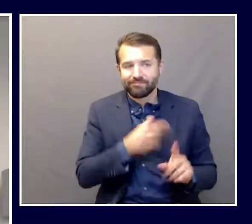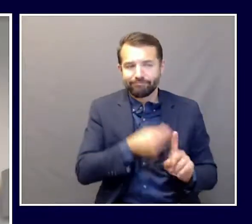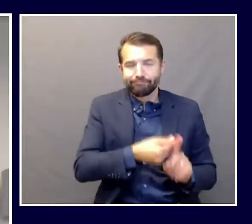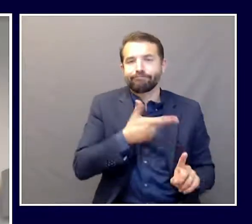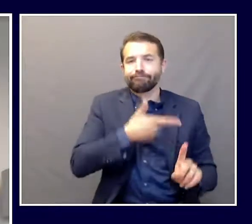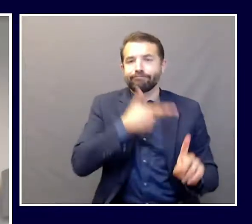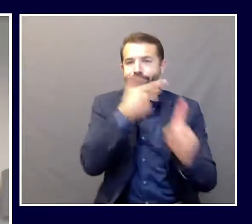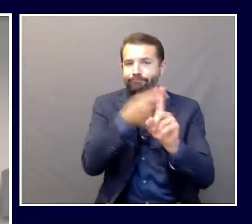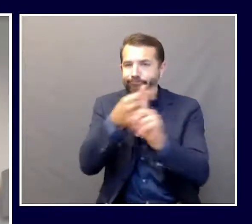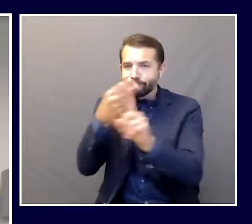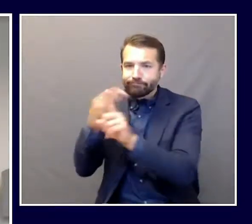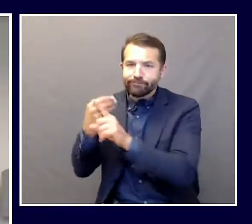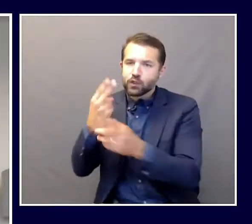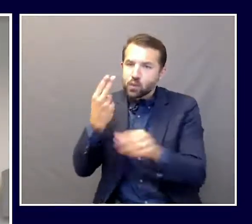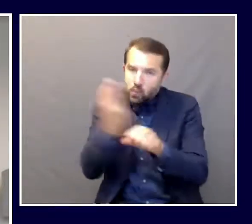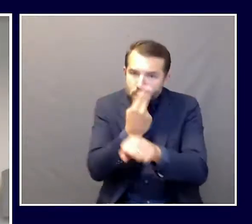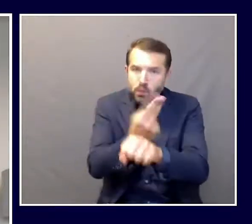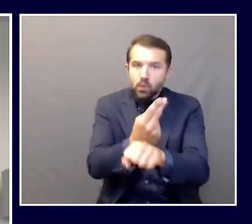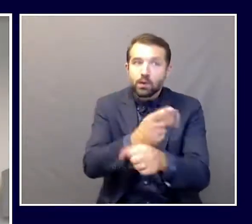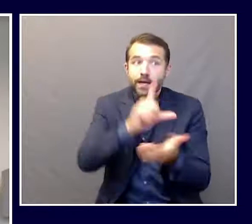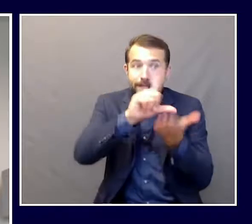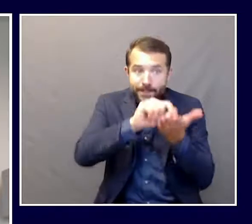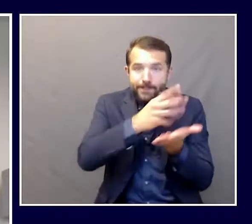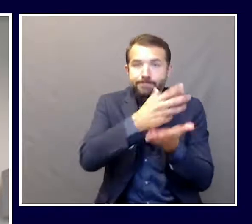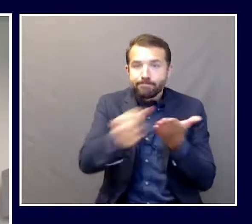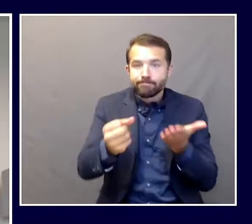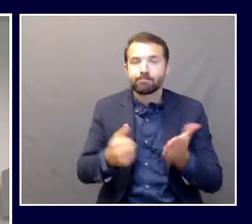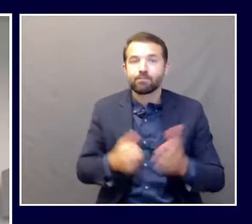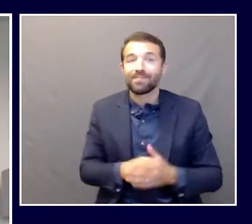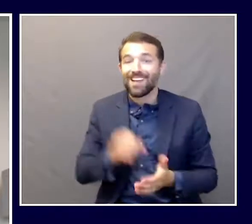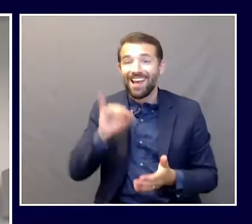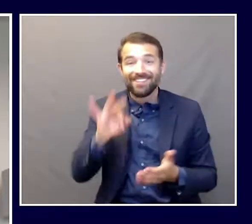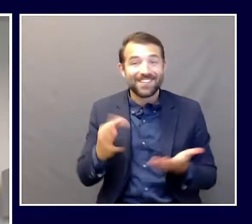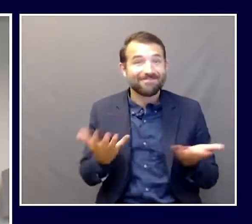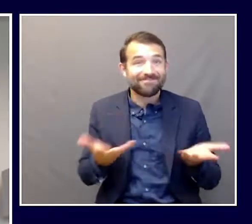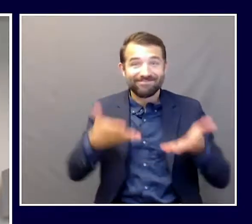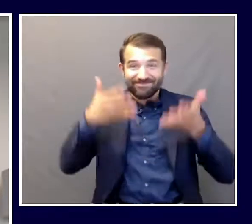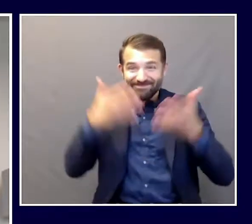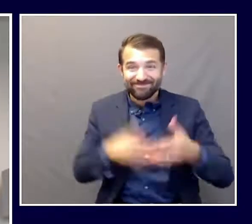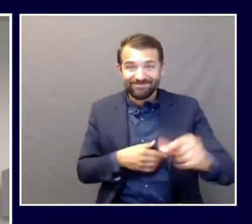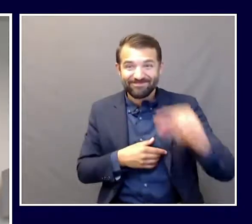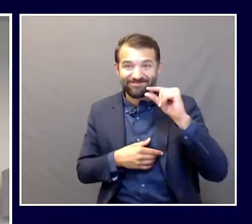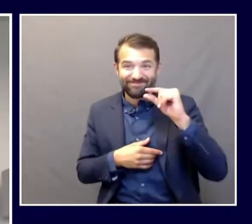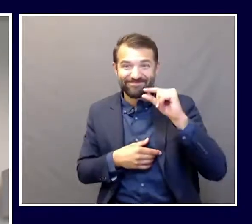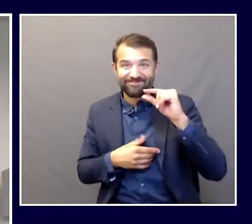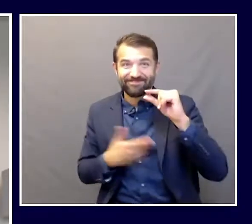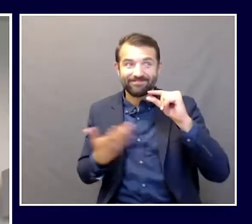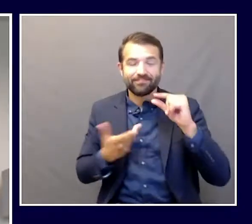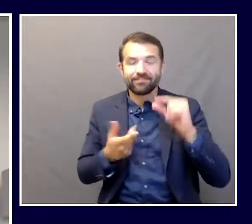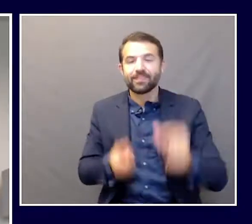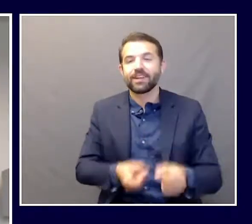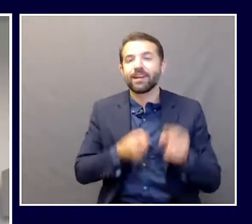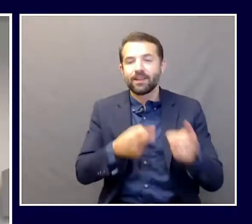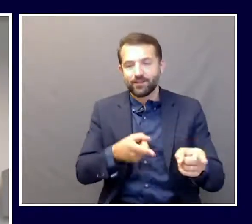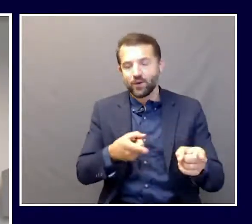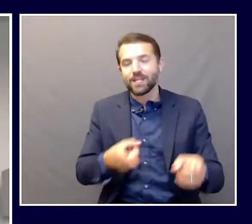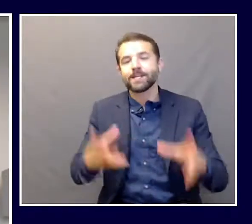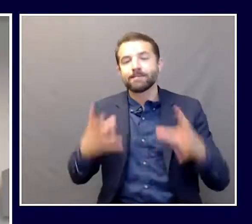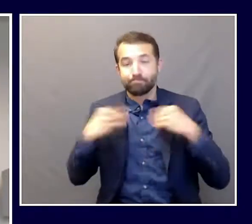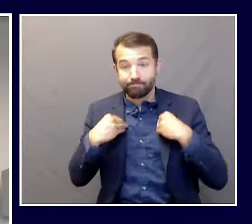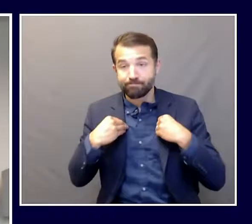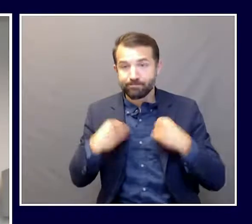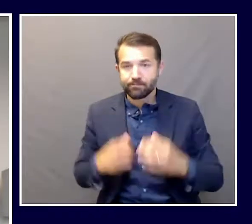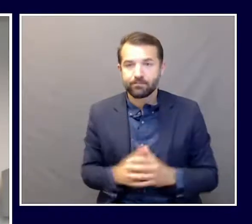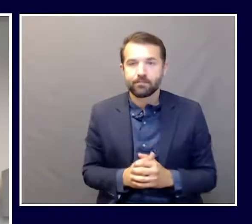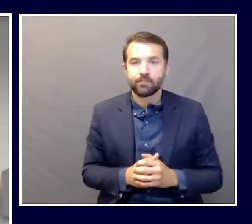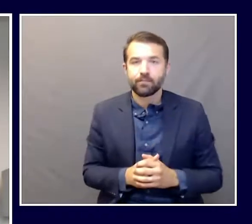patient who's in front of them. Because the vaccine supply has grown so much in the state, we haven't faced supply shortages, but Mal, we